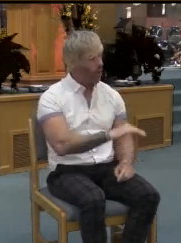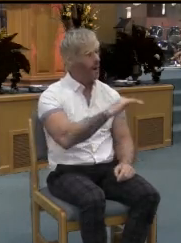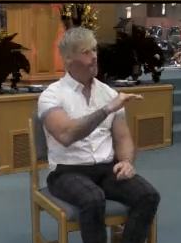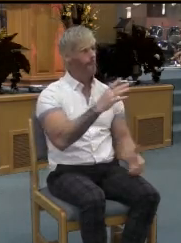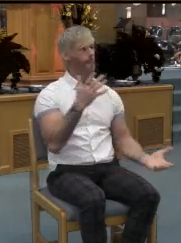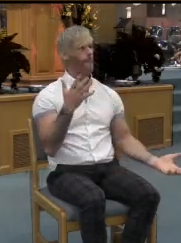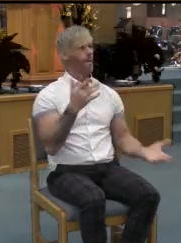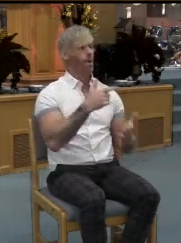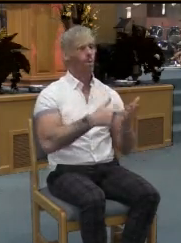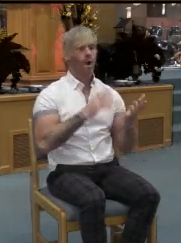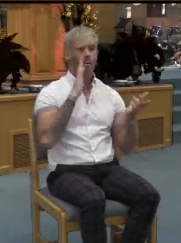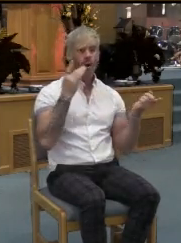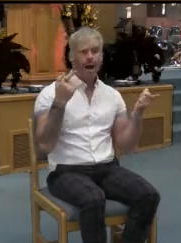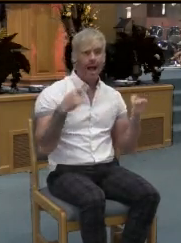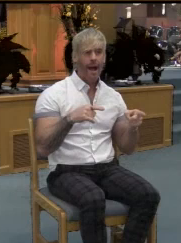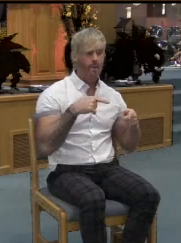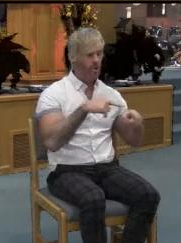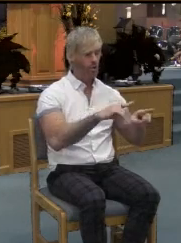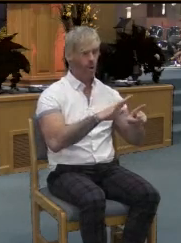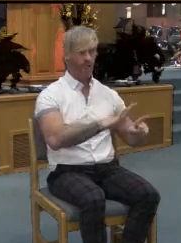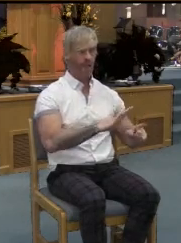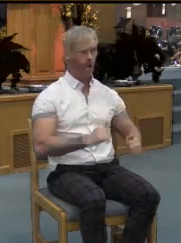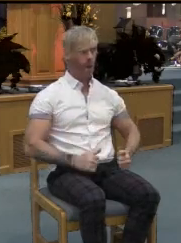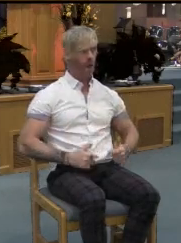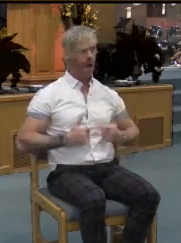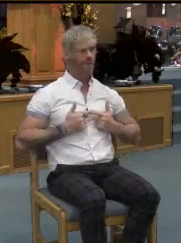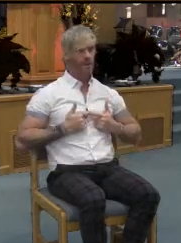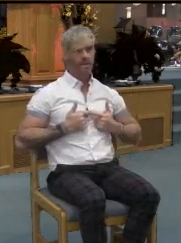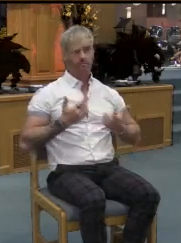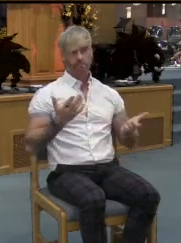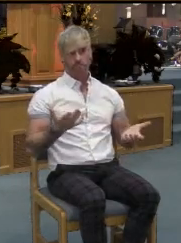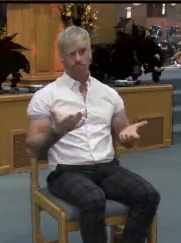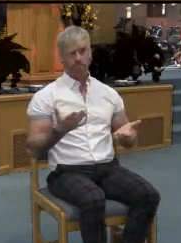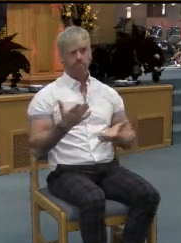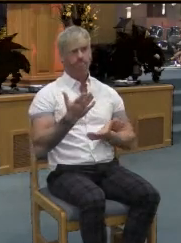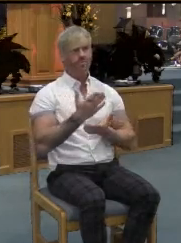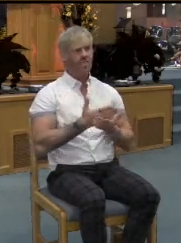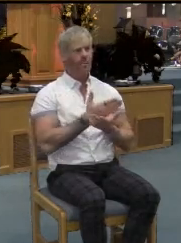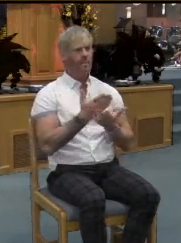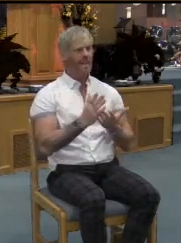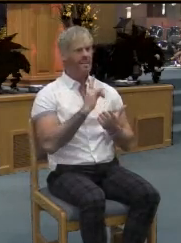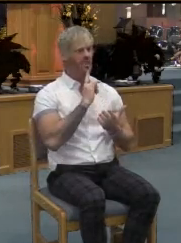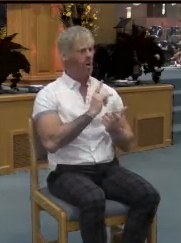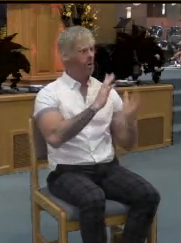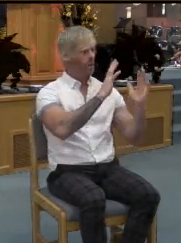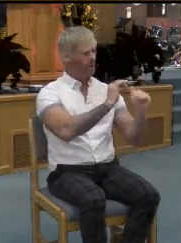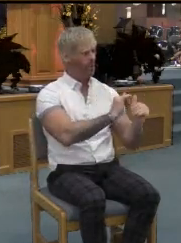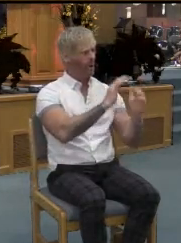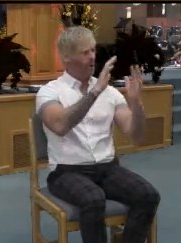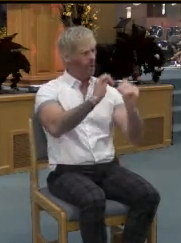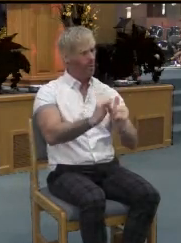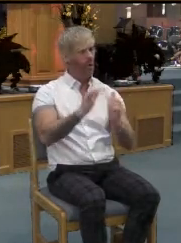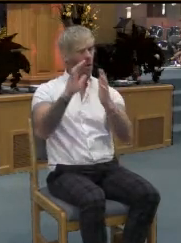What's going to happen? How things seem to be disintegrating very, very rapidly around